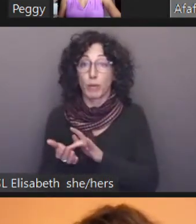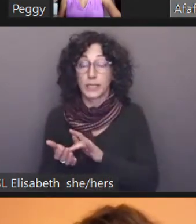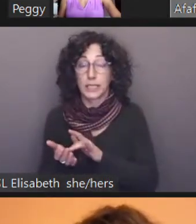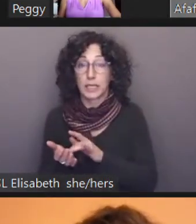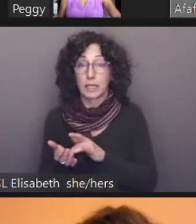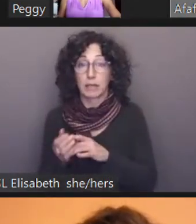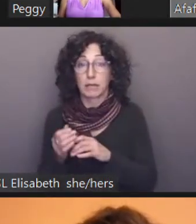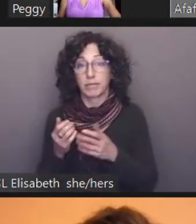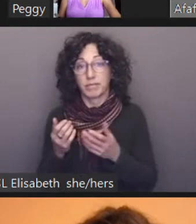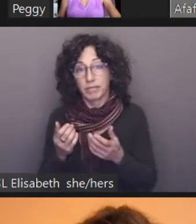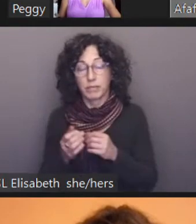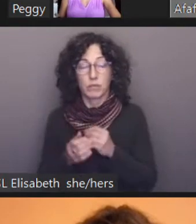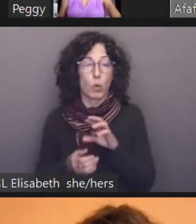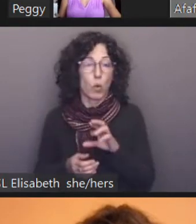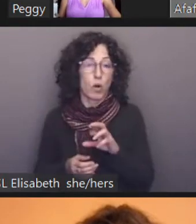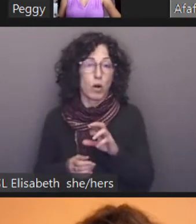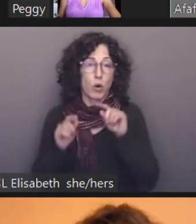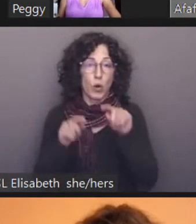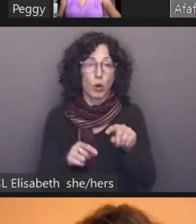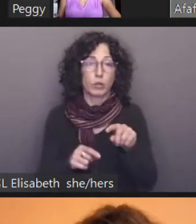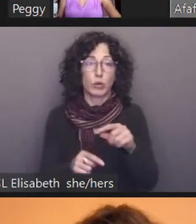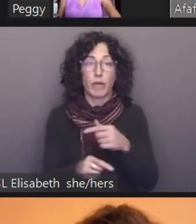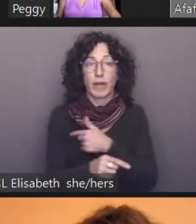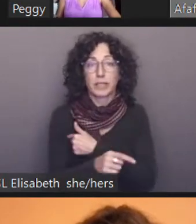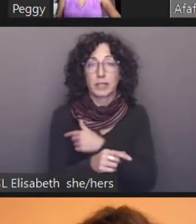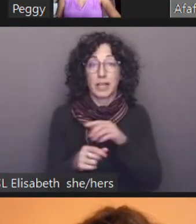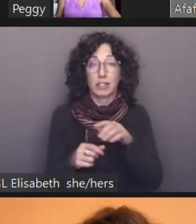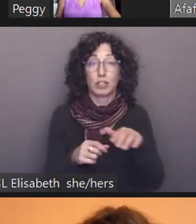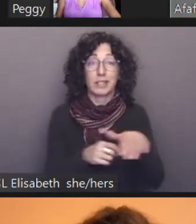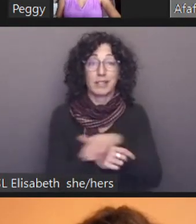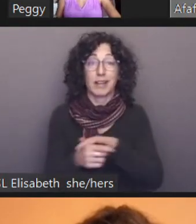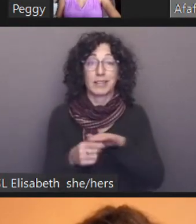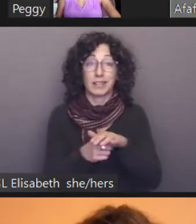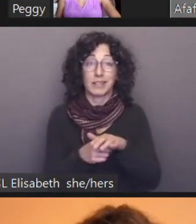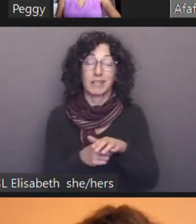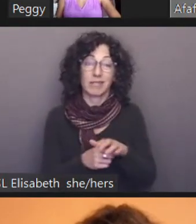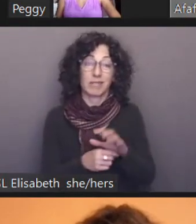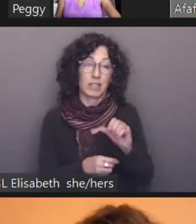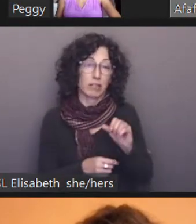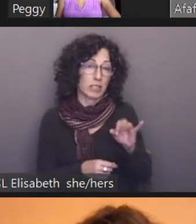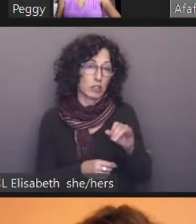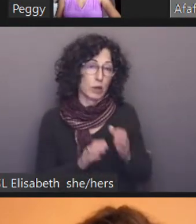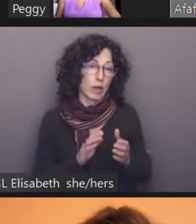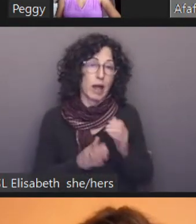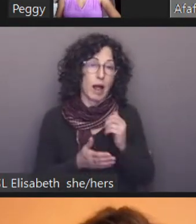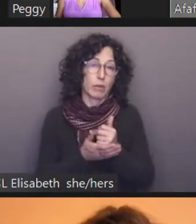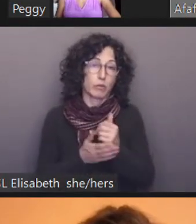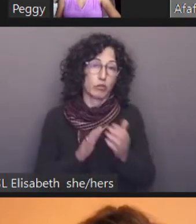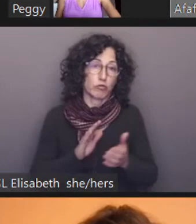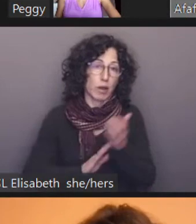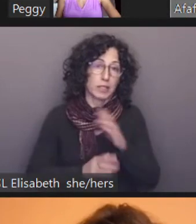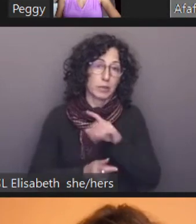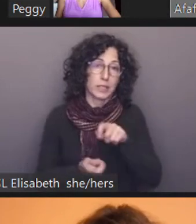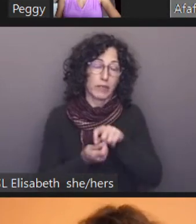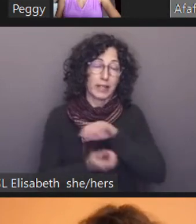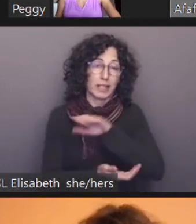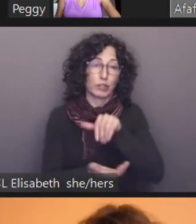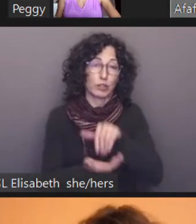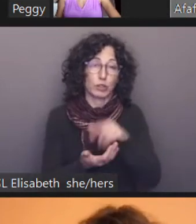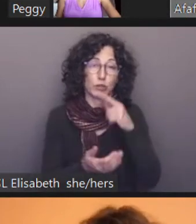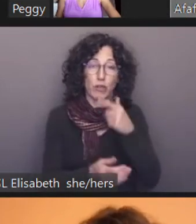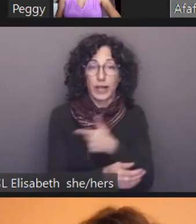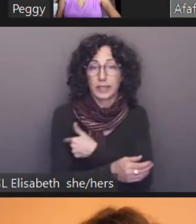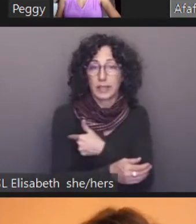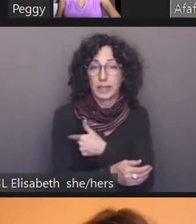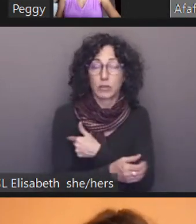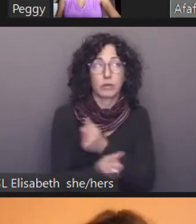to get it at one of our vaccination sites that the city is helping to run, those are also options for you. So there are lots of